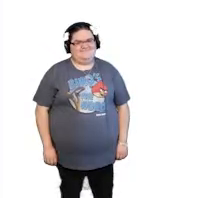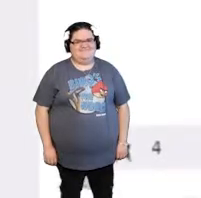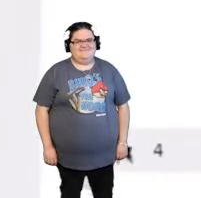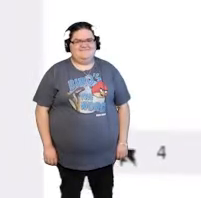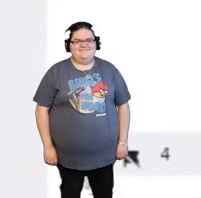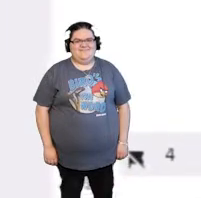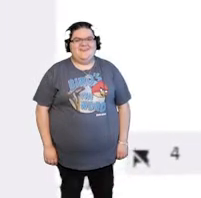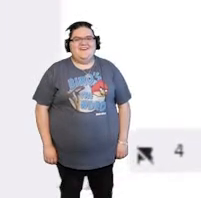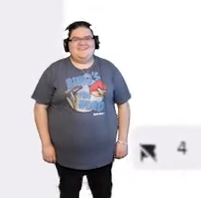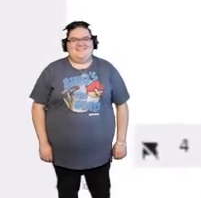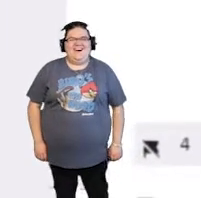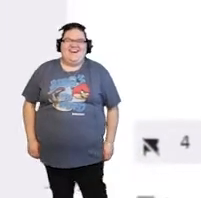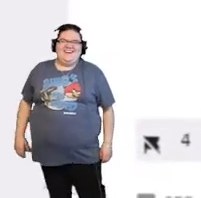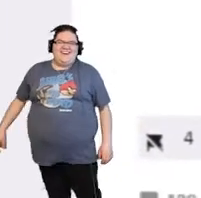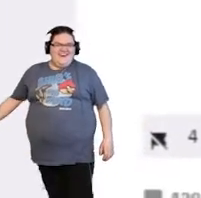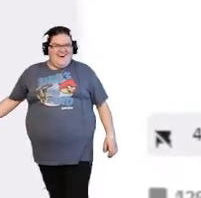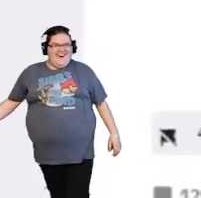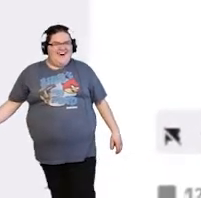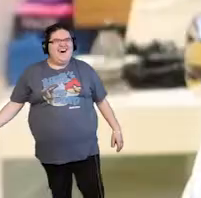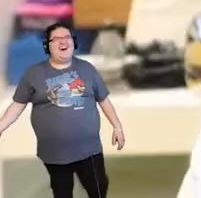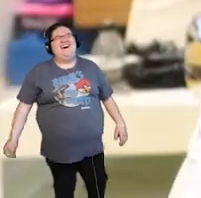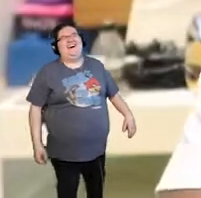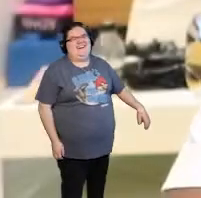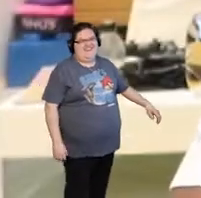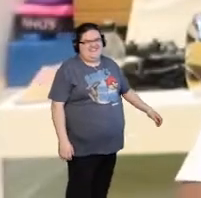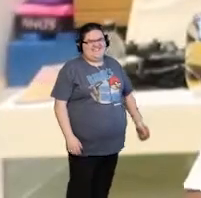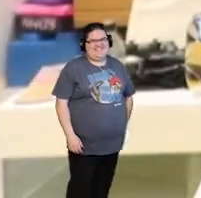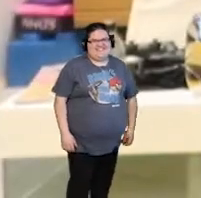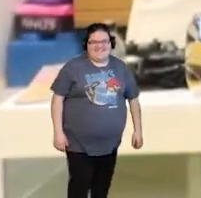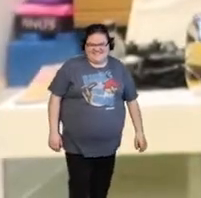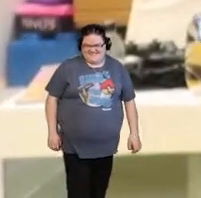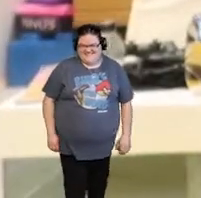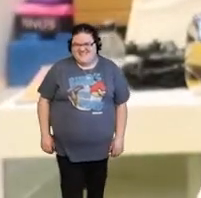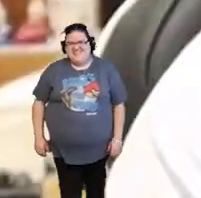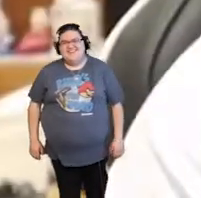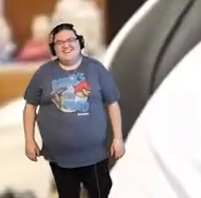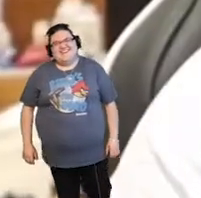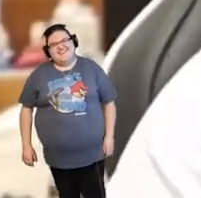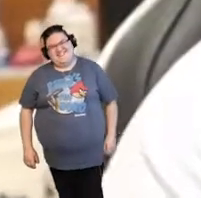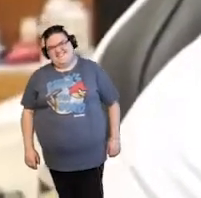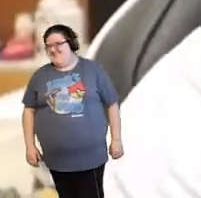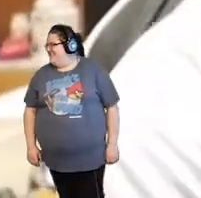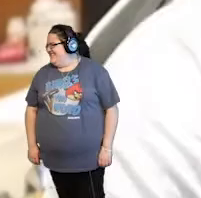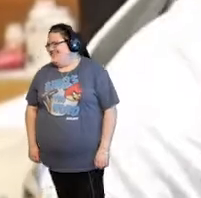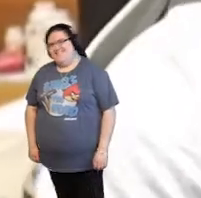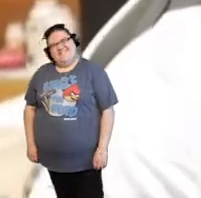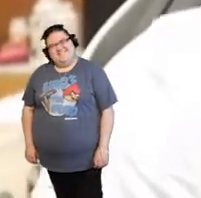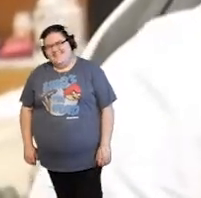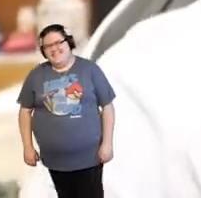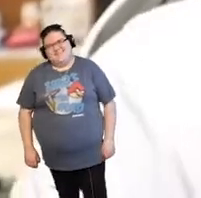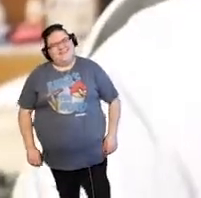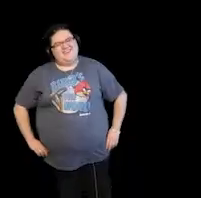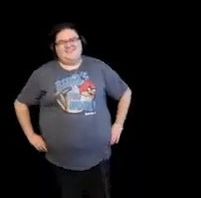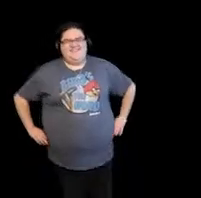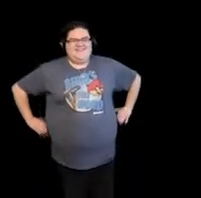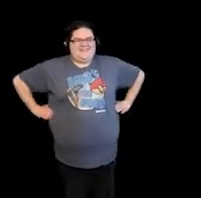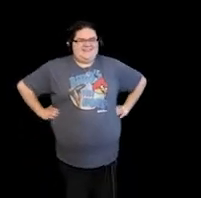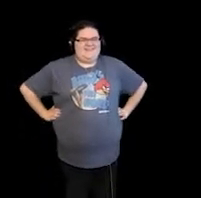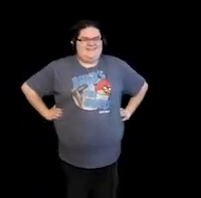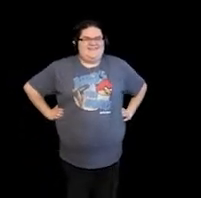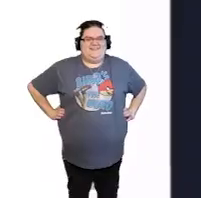amazing. Boys after masturbating. What have I done? Why did I do this?